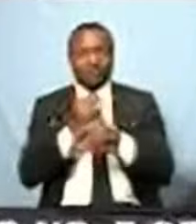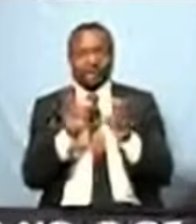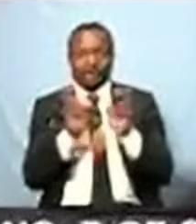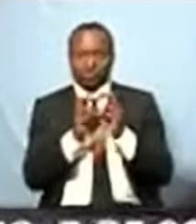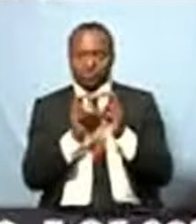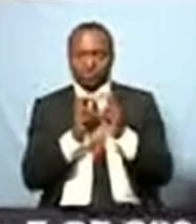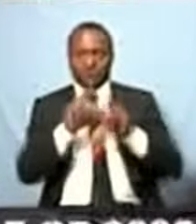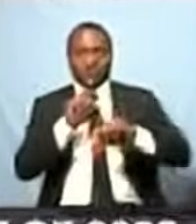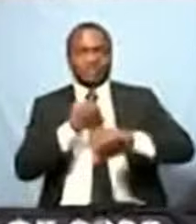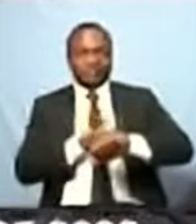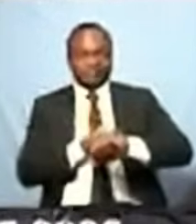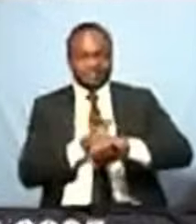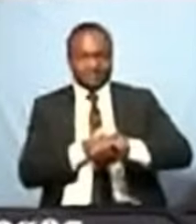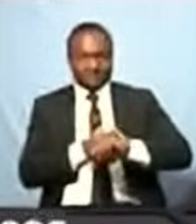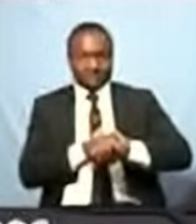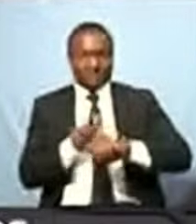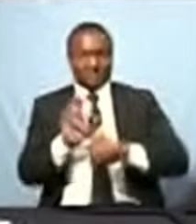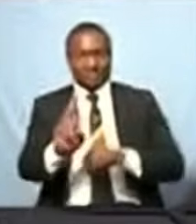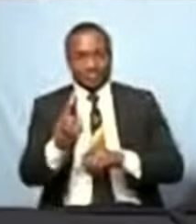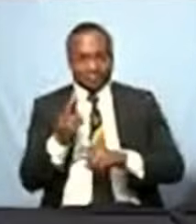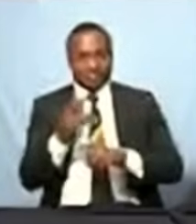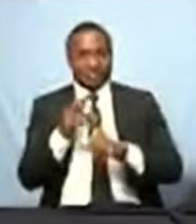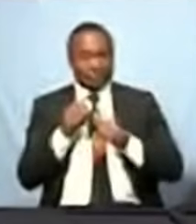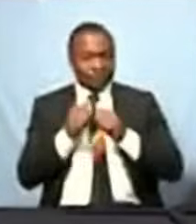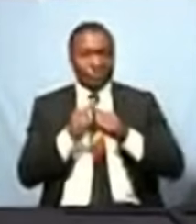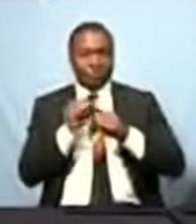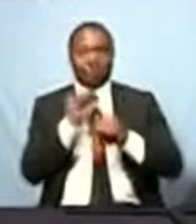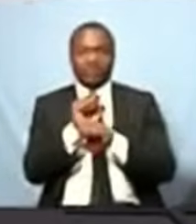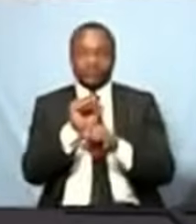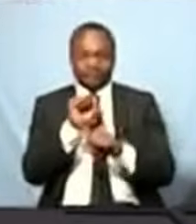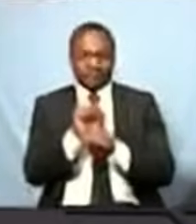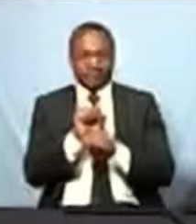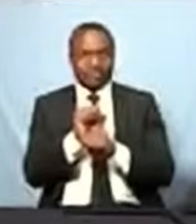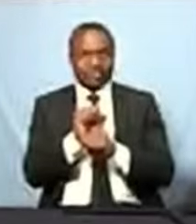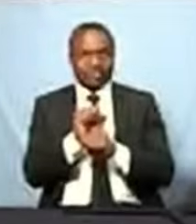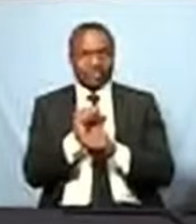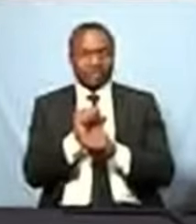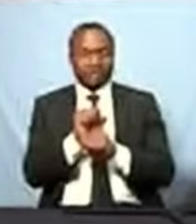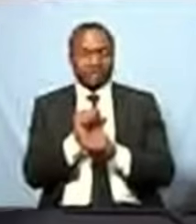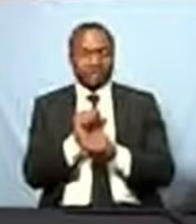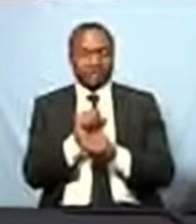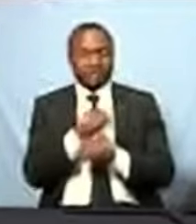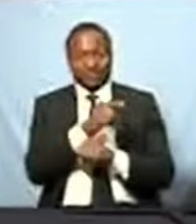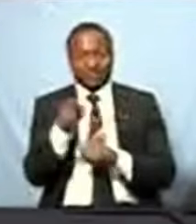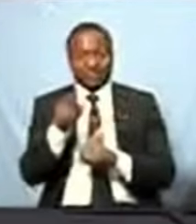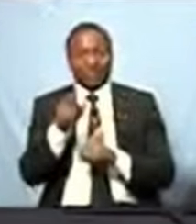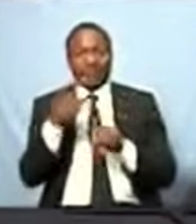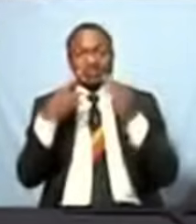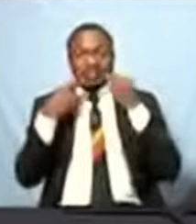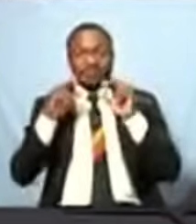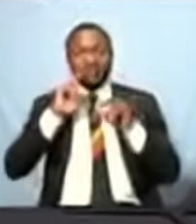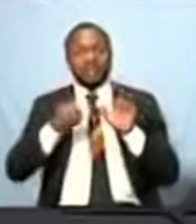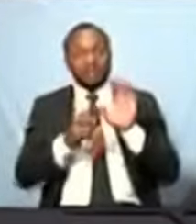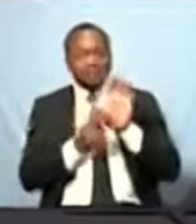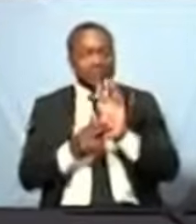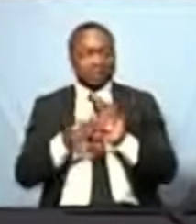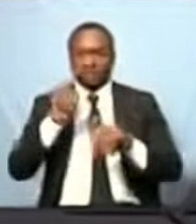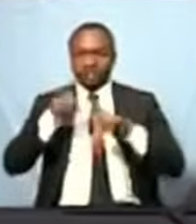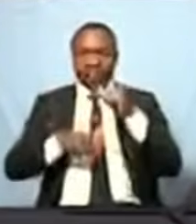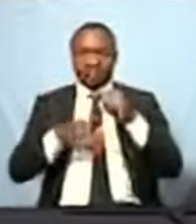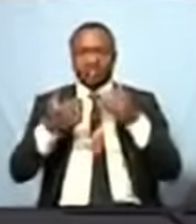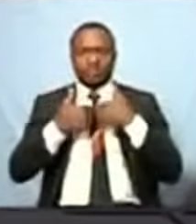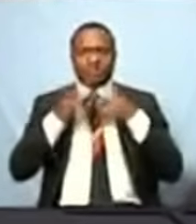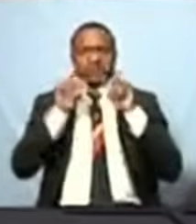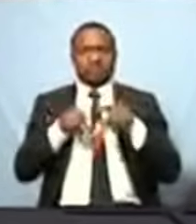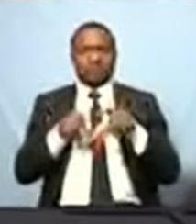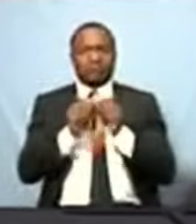terms, and their retention should be based on performance, whose measurements should be rigorous. We cannot afford to have persons without